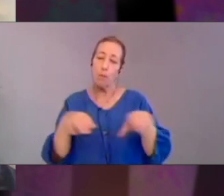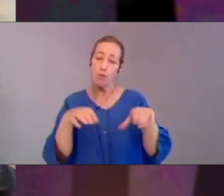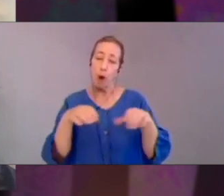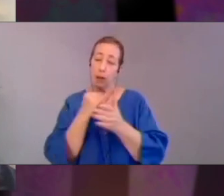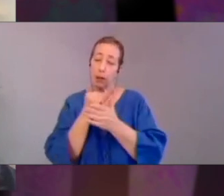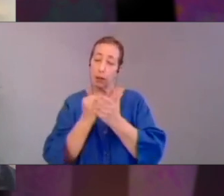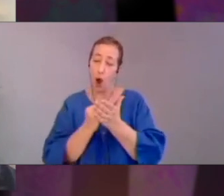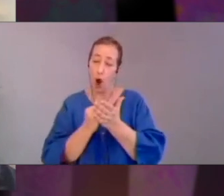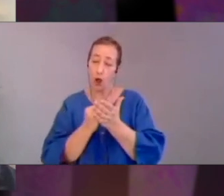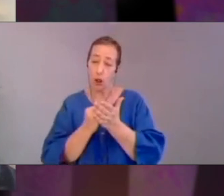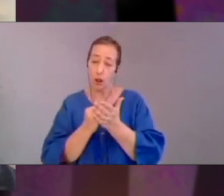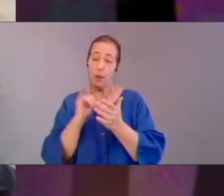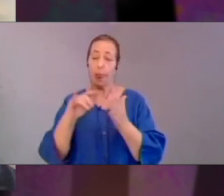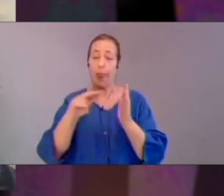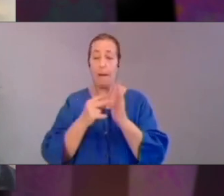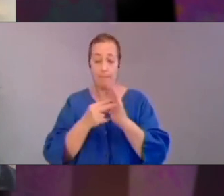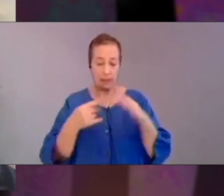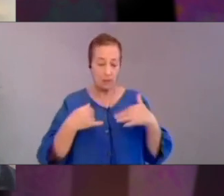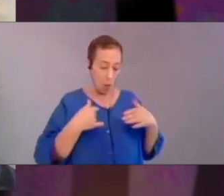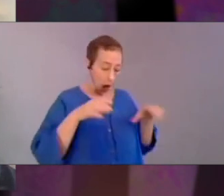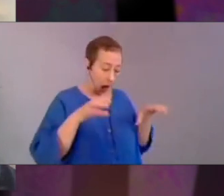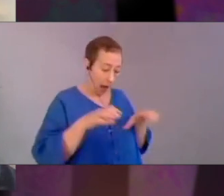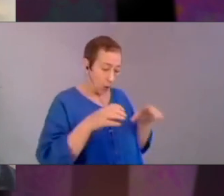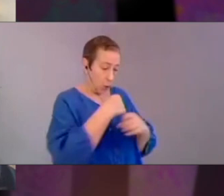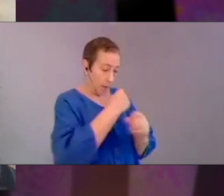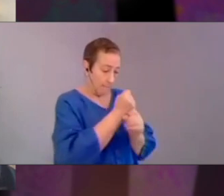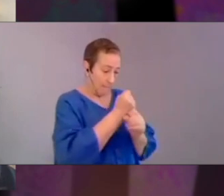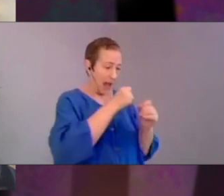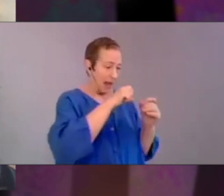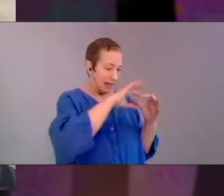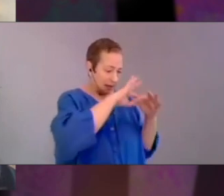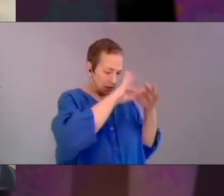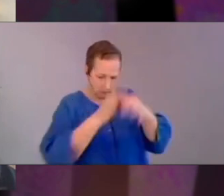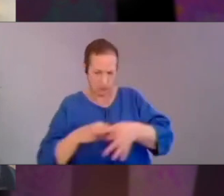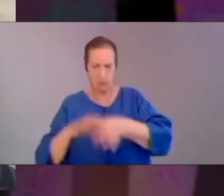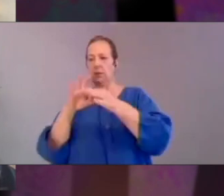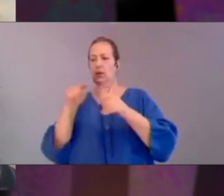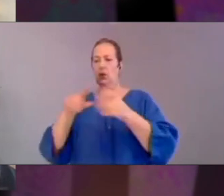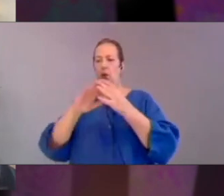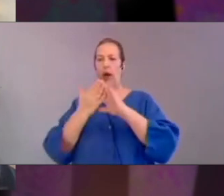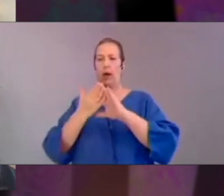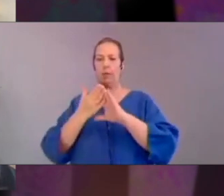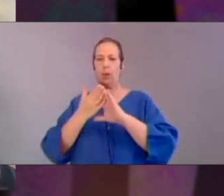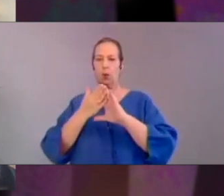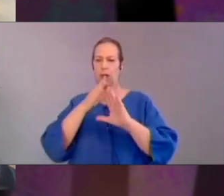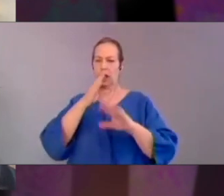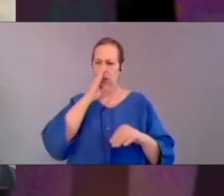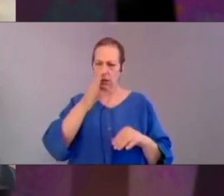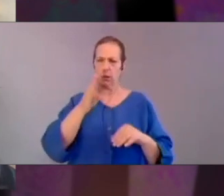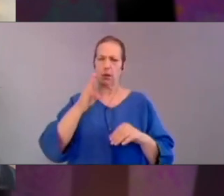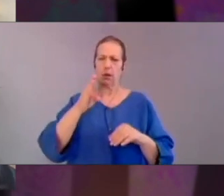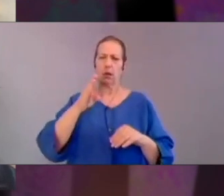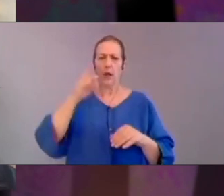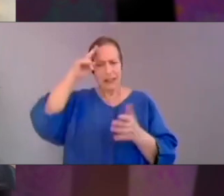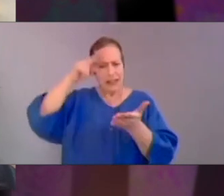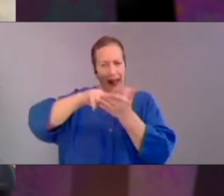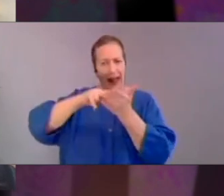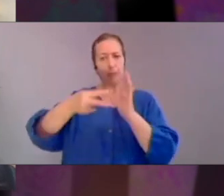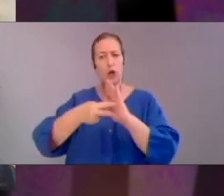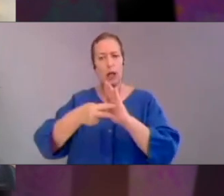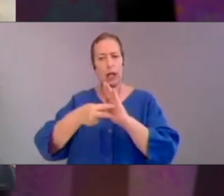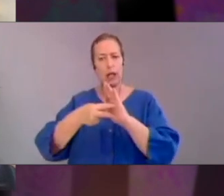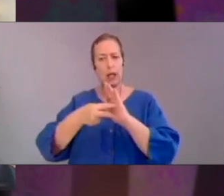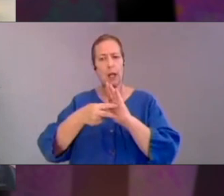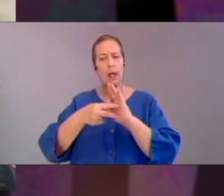what you do, what you make as an artist is in relation to community deliberately, usually for a purpose based on the wants or needs of the people